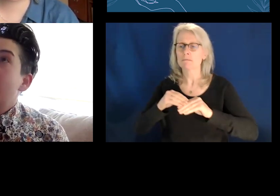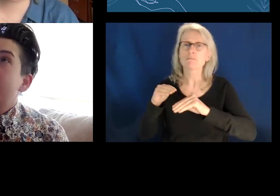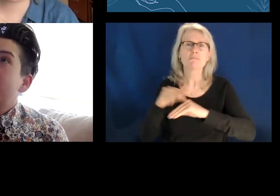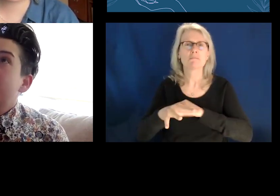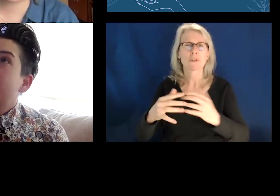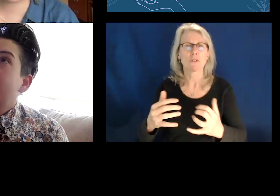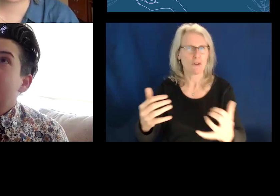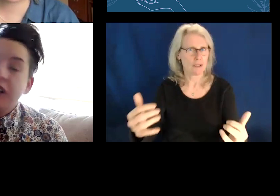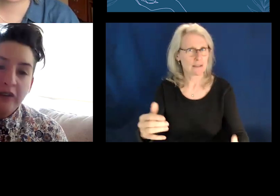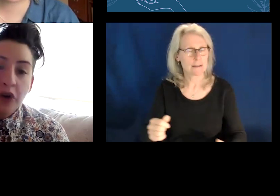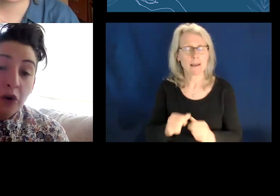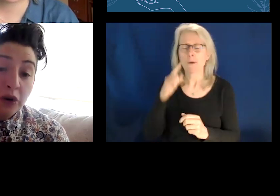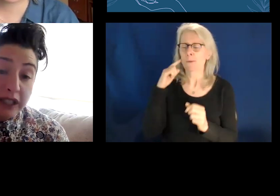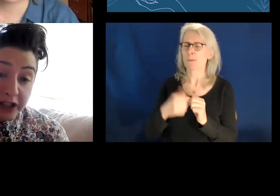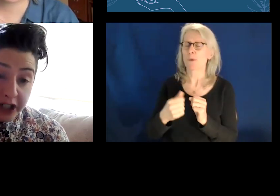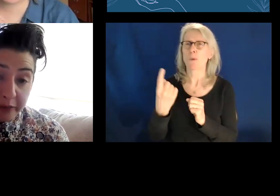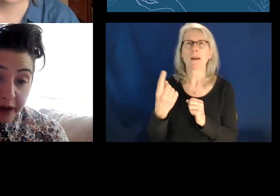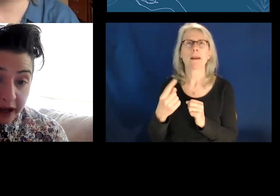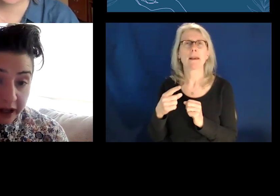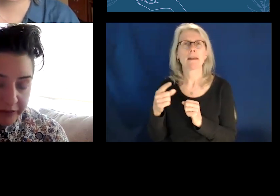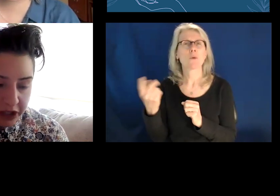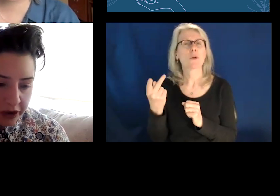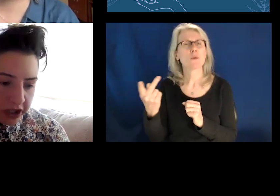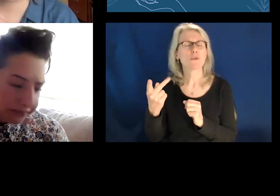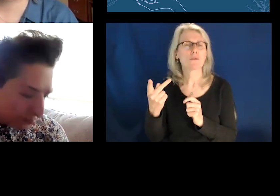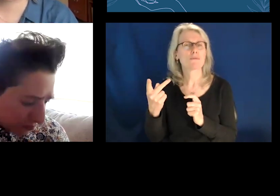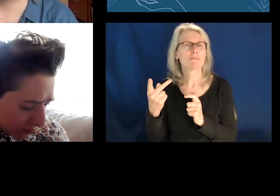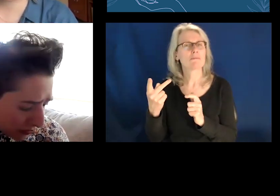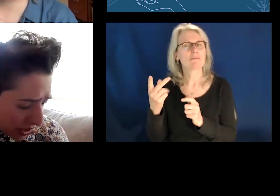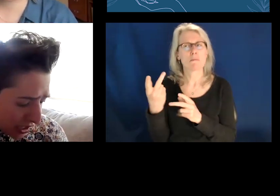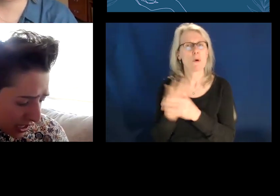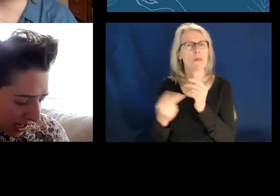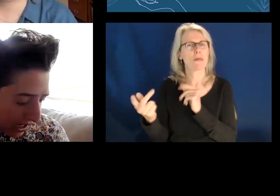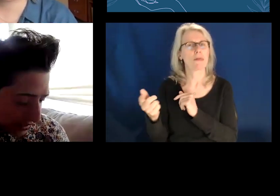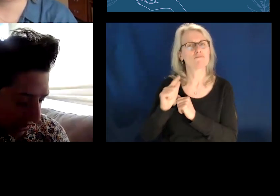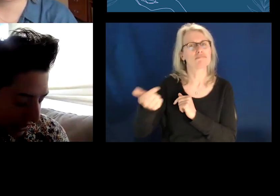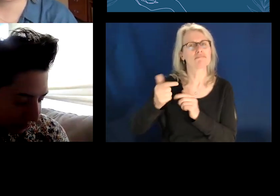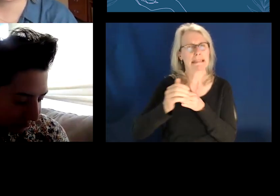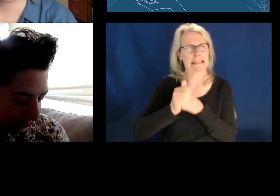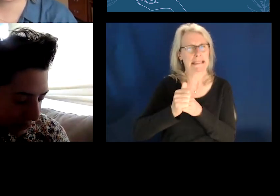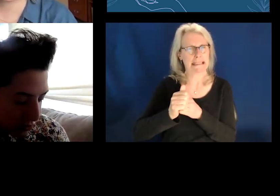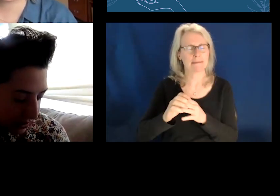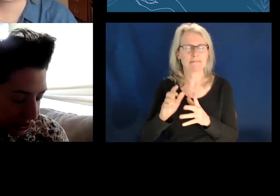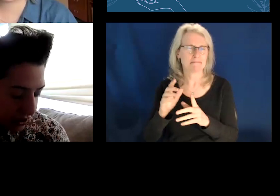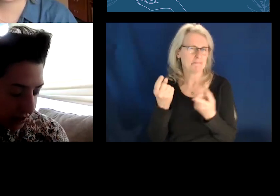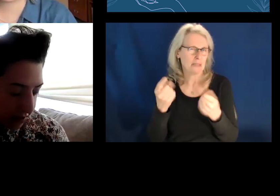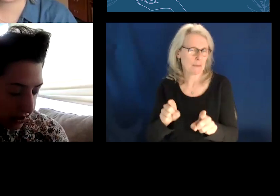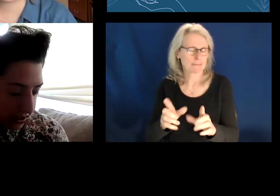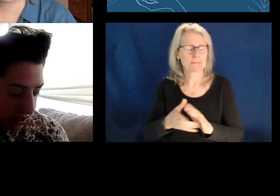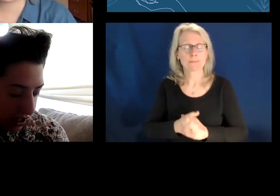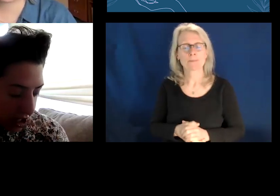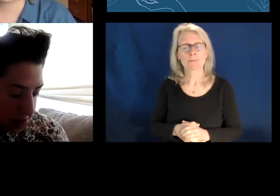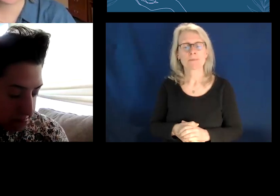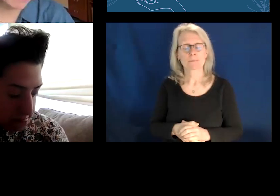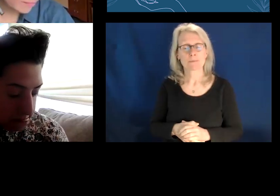a collaborator in a kind of a co-leadership situation. And it was really interesting